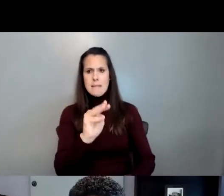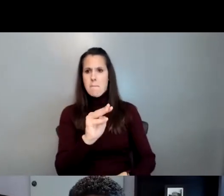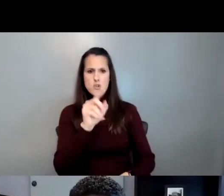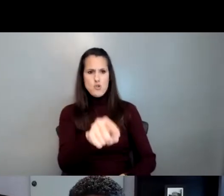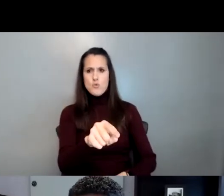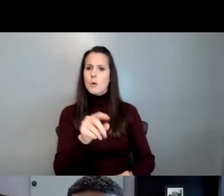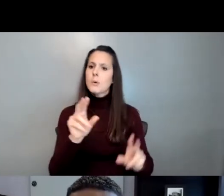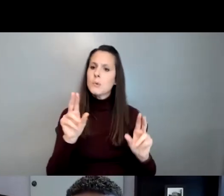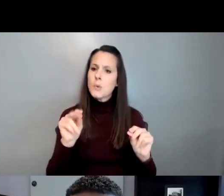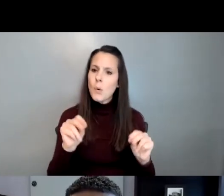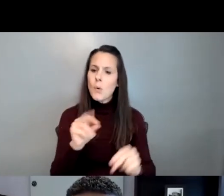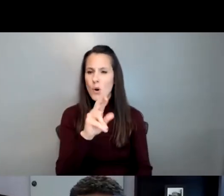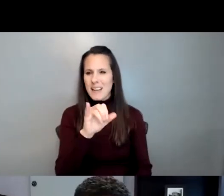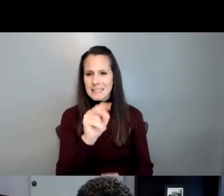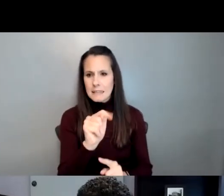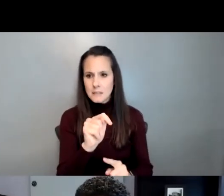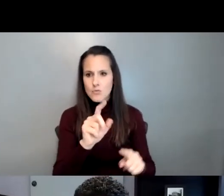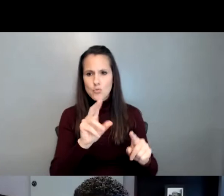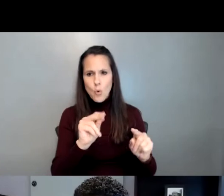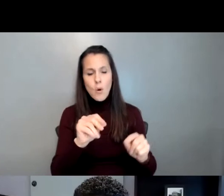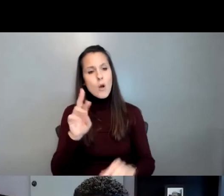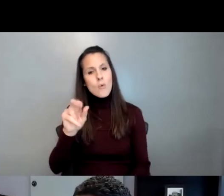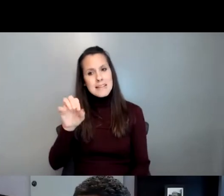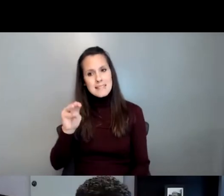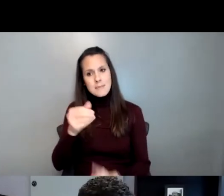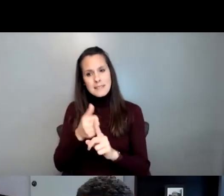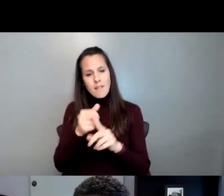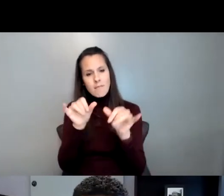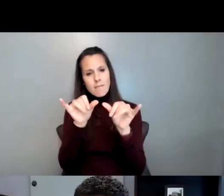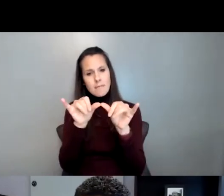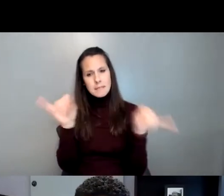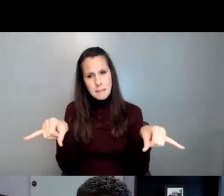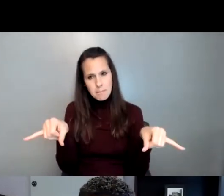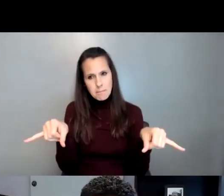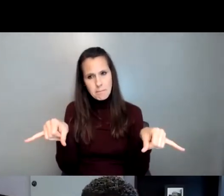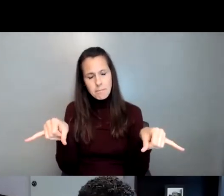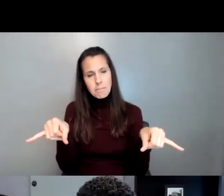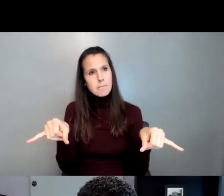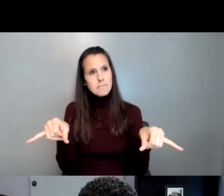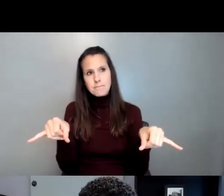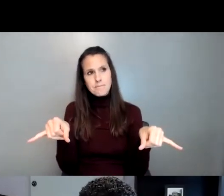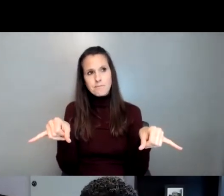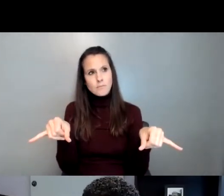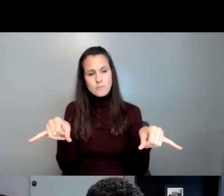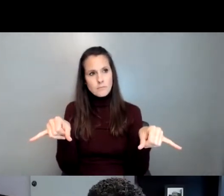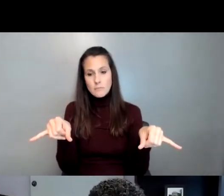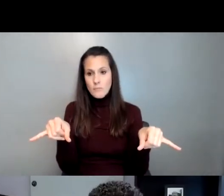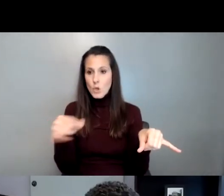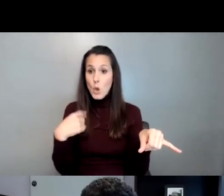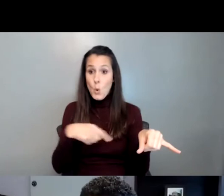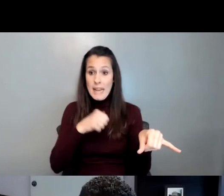exists. Racism is a system. It is something that was not created by us, but